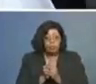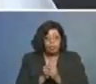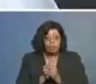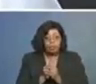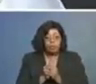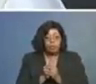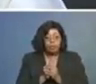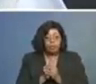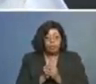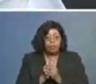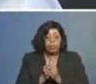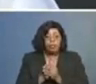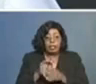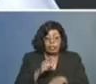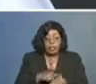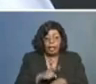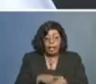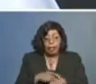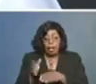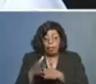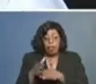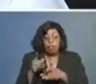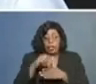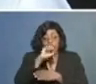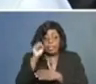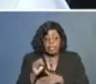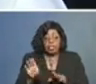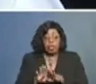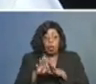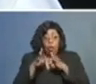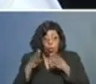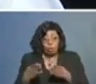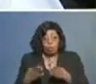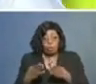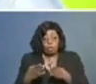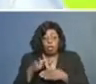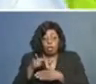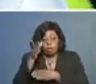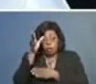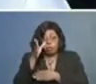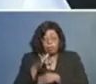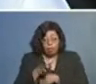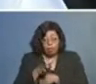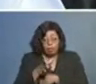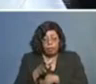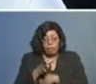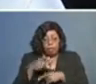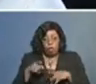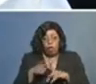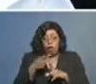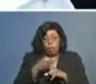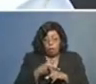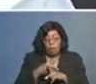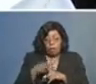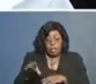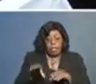to time our fishes when the season opens, and they usually go out for about a month, and then they leave